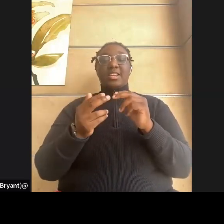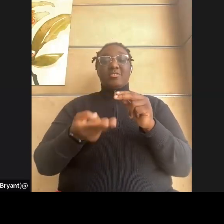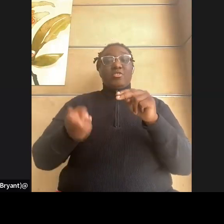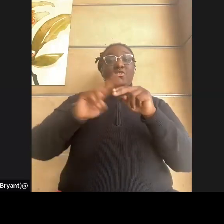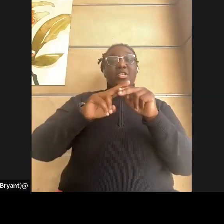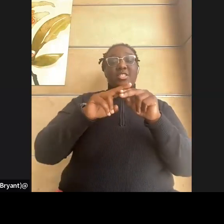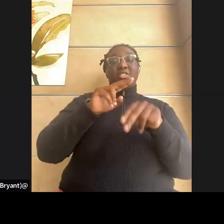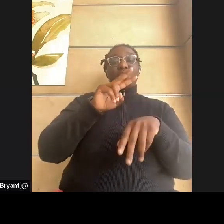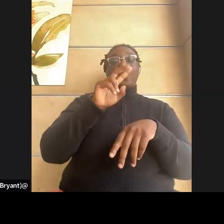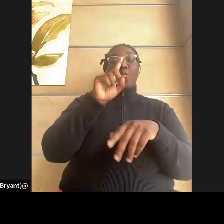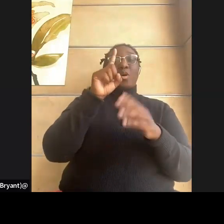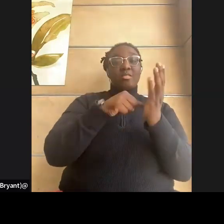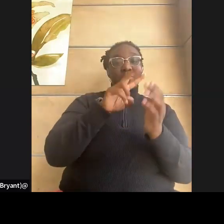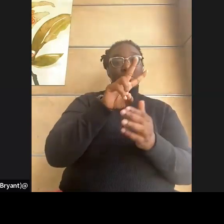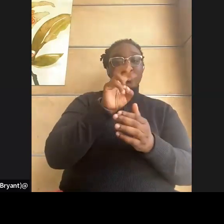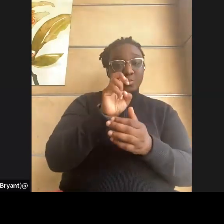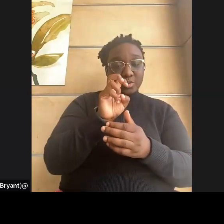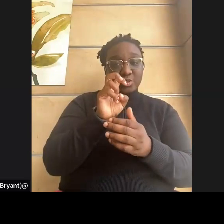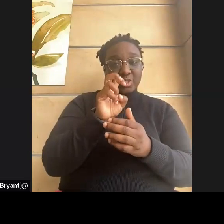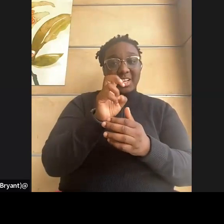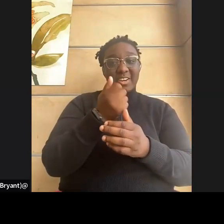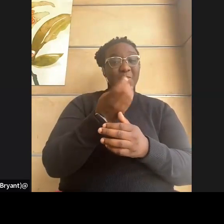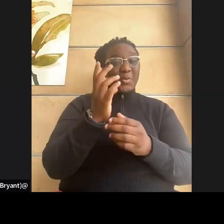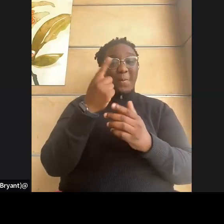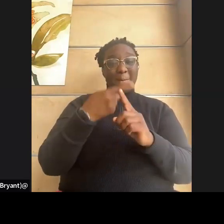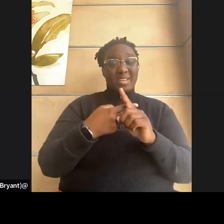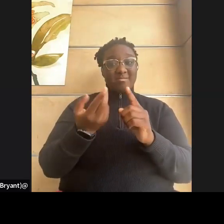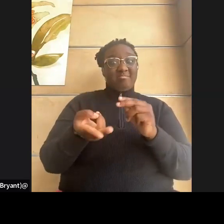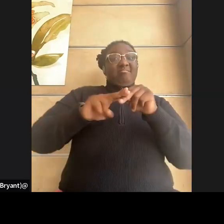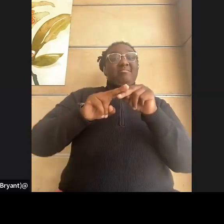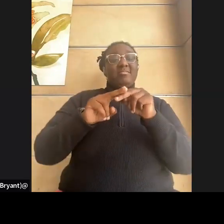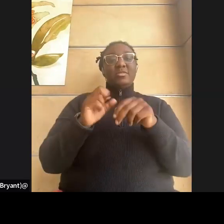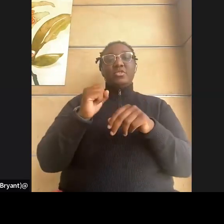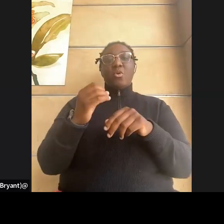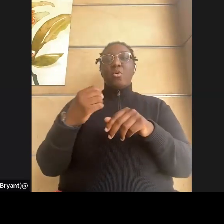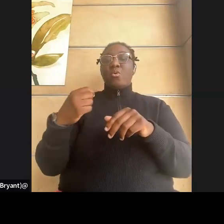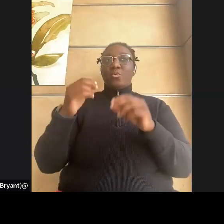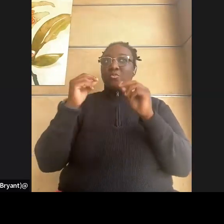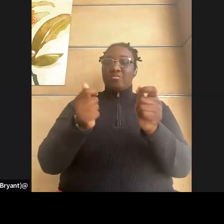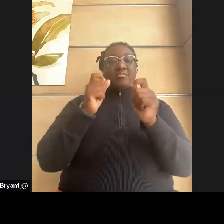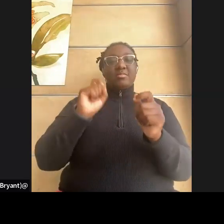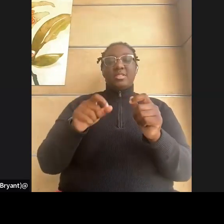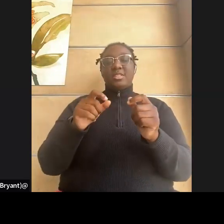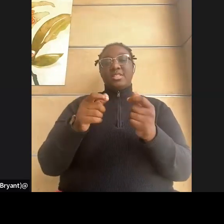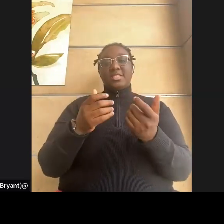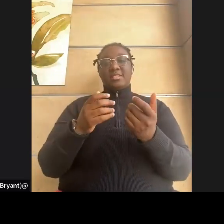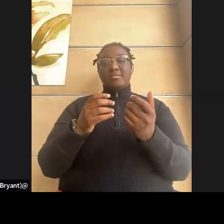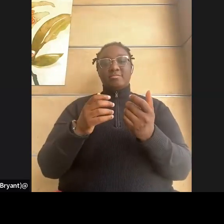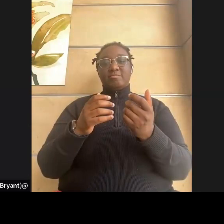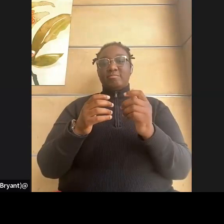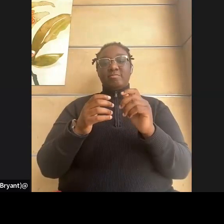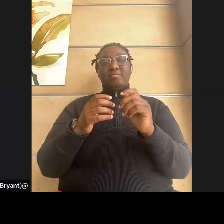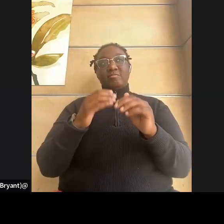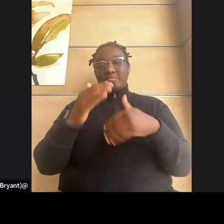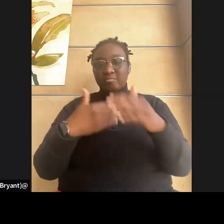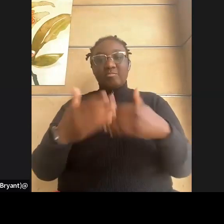period. So we very quickly acted to implement broad temporary flexibilities for our telehealth